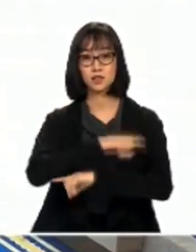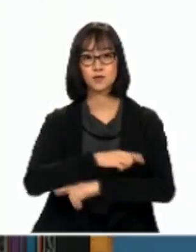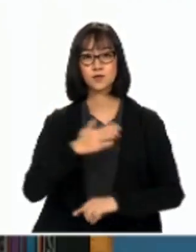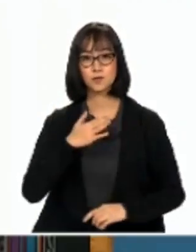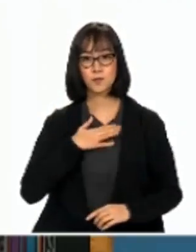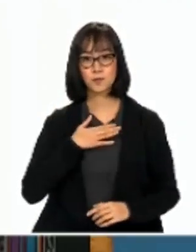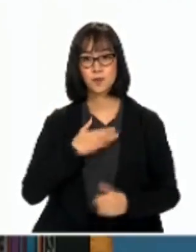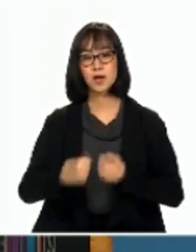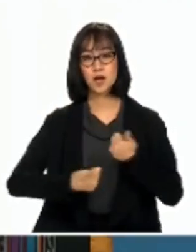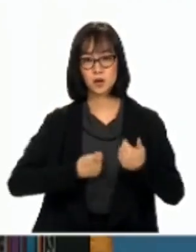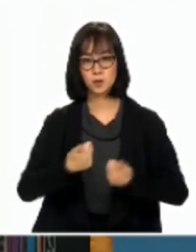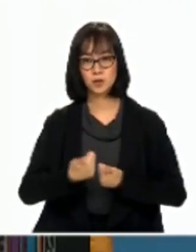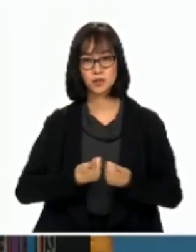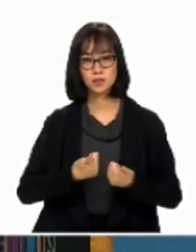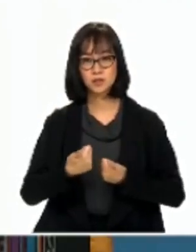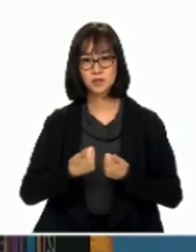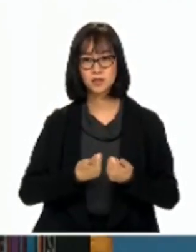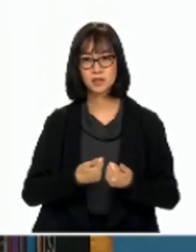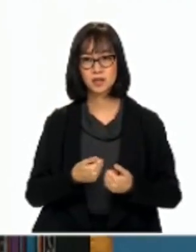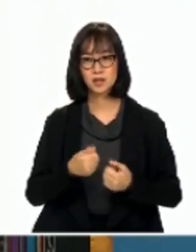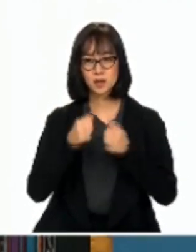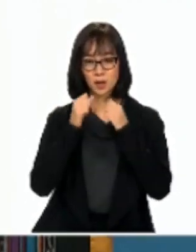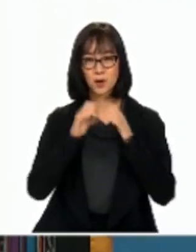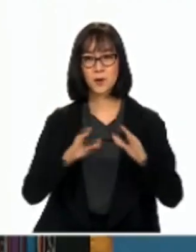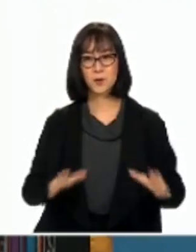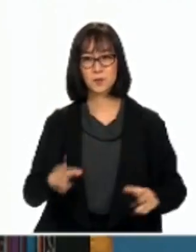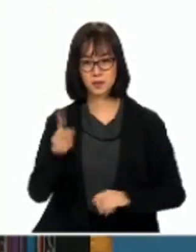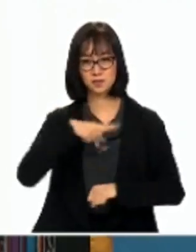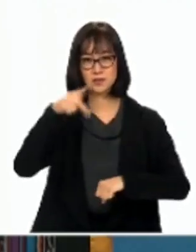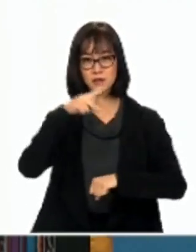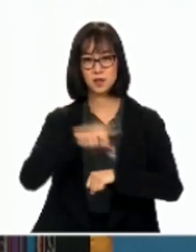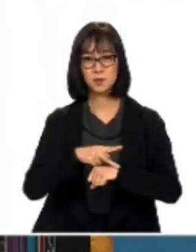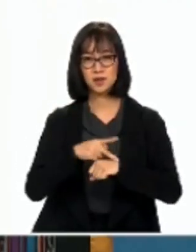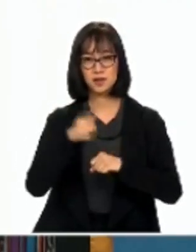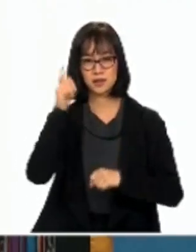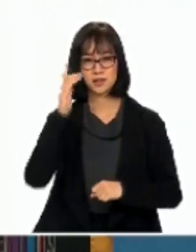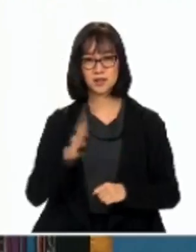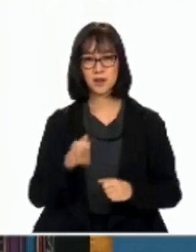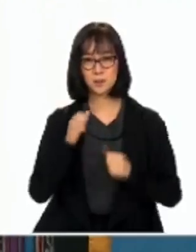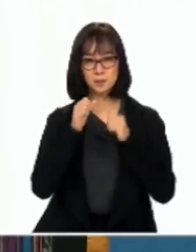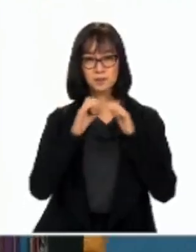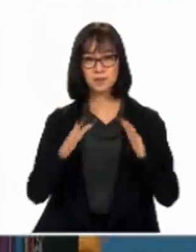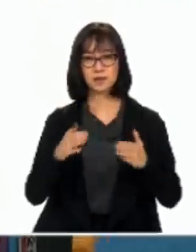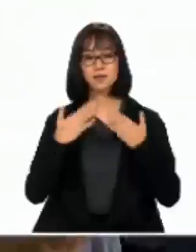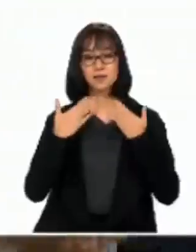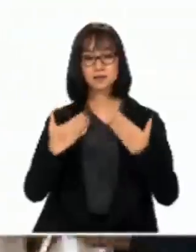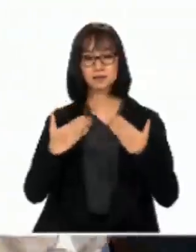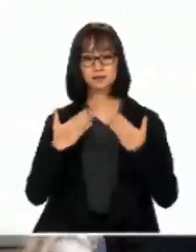God bless the Filipino. God bless the Philippines. Thank you very much.